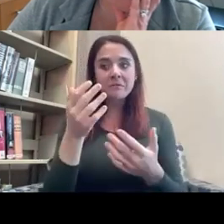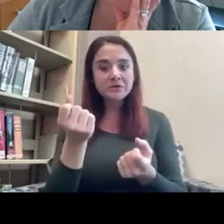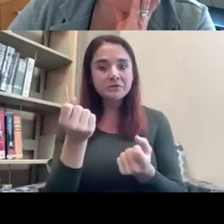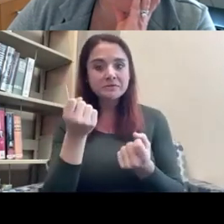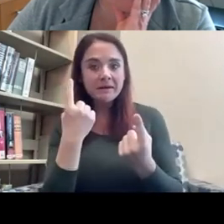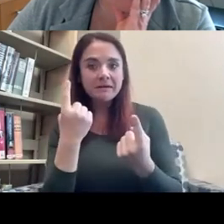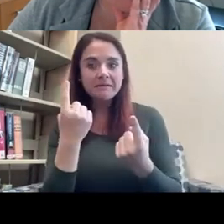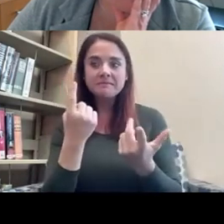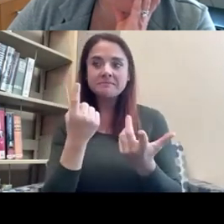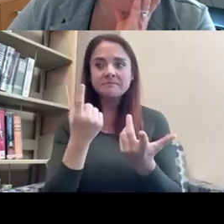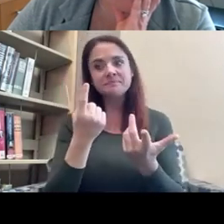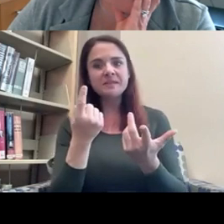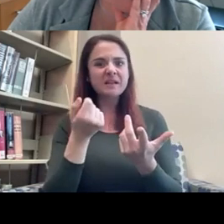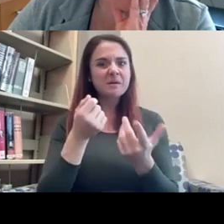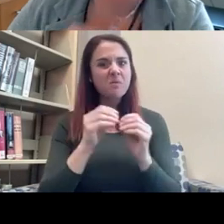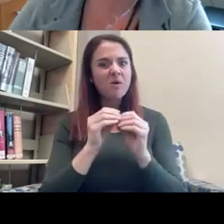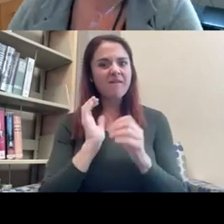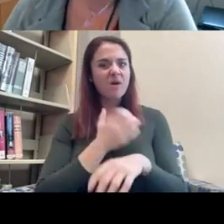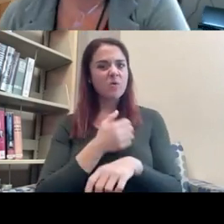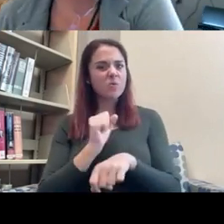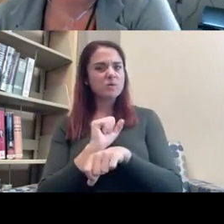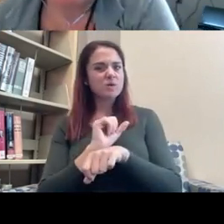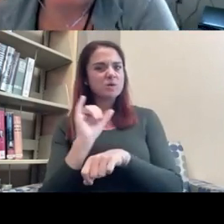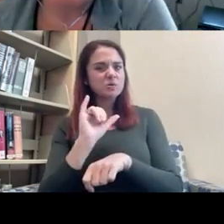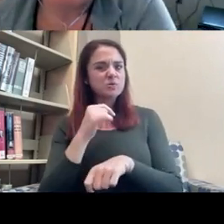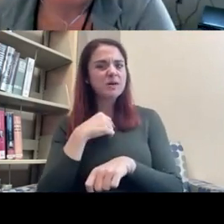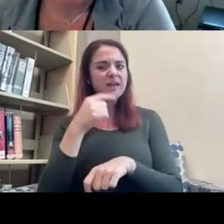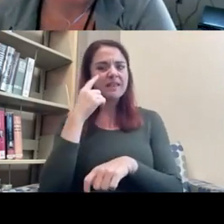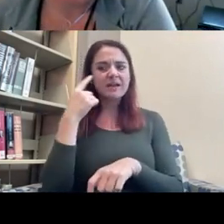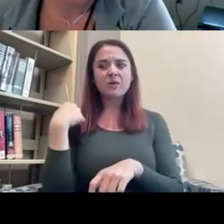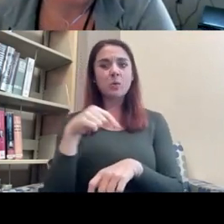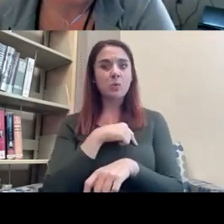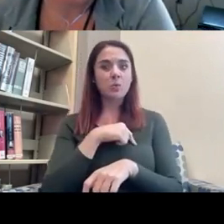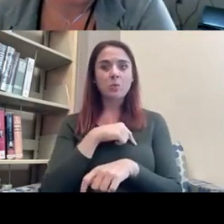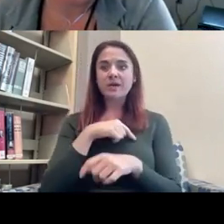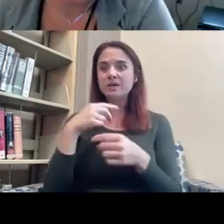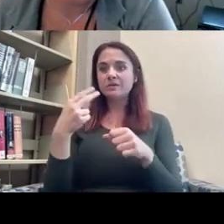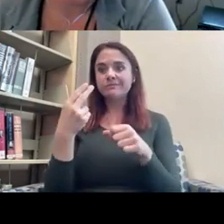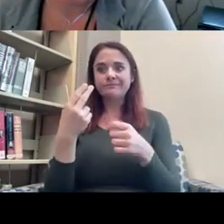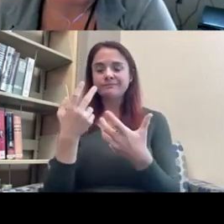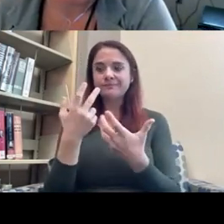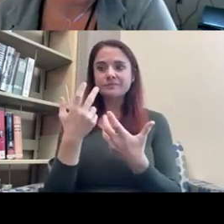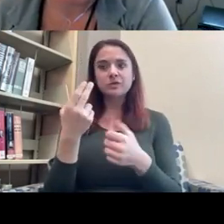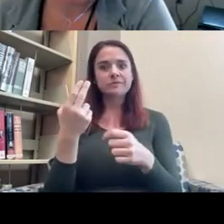of what we do. I think we put together all those assessments. It really